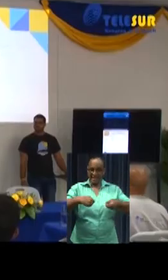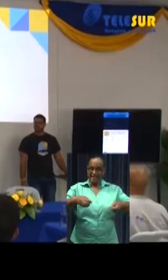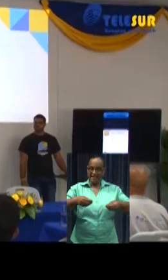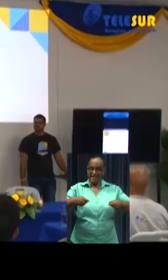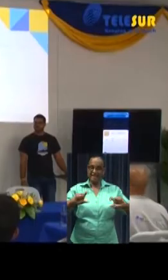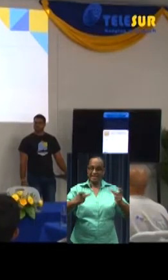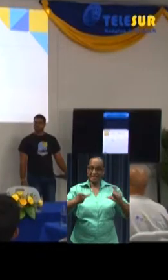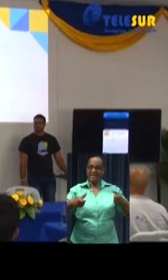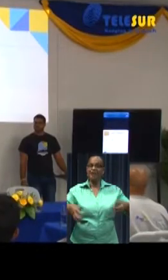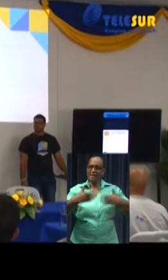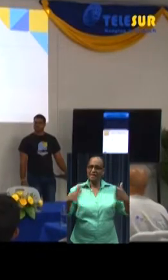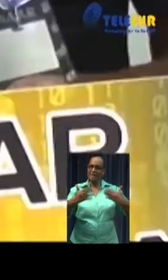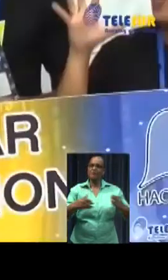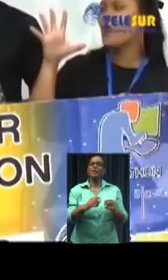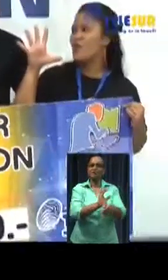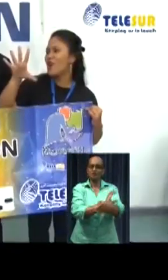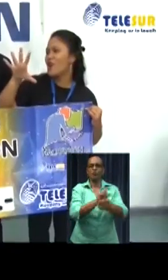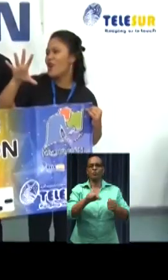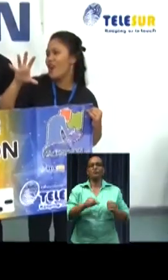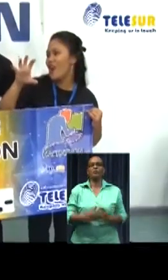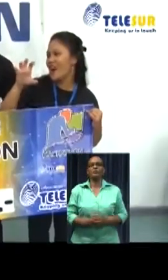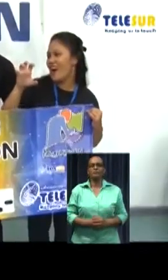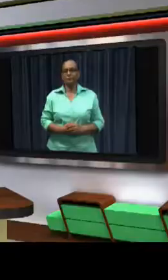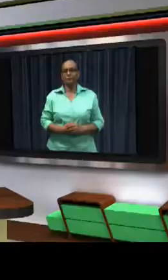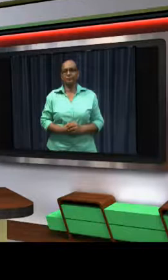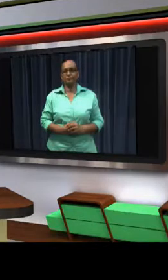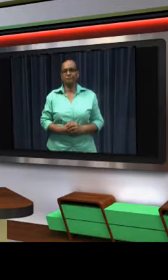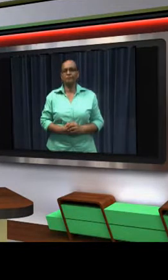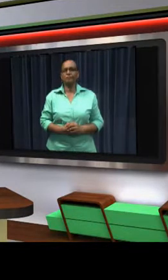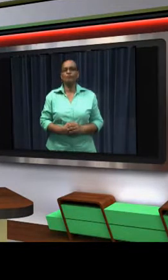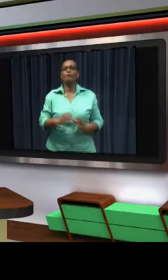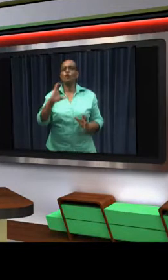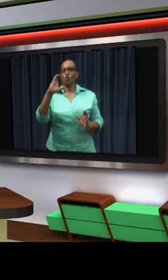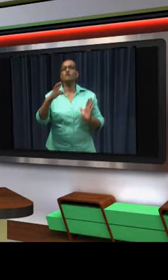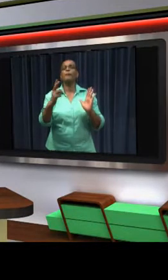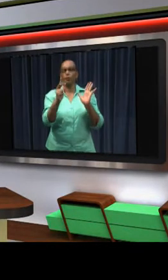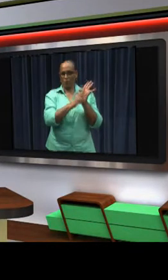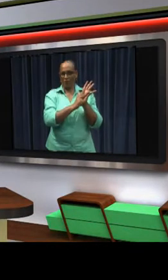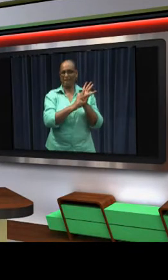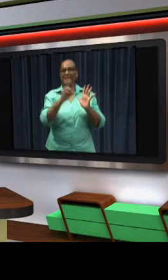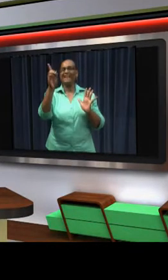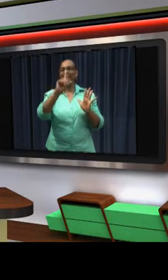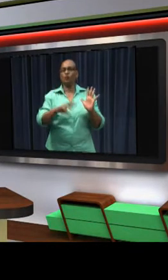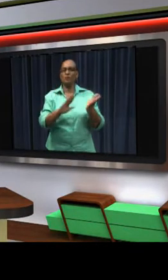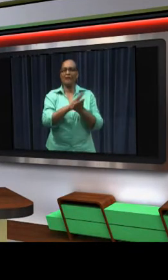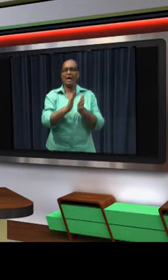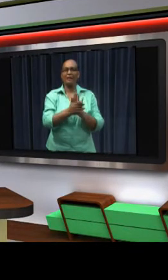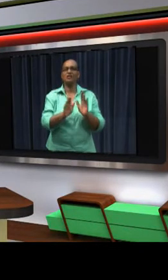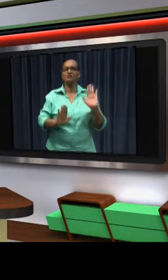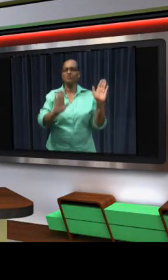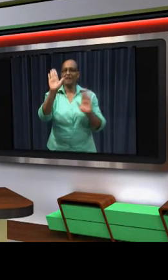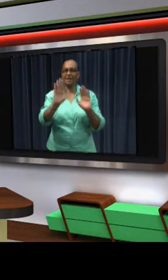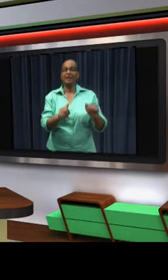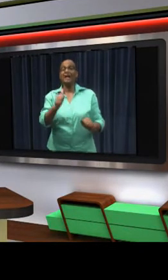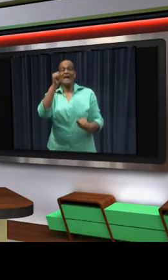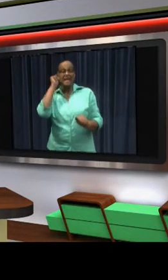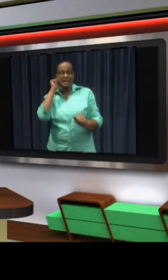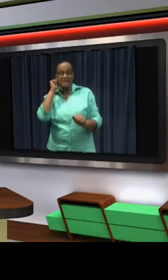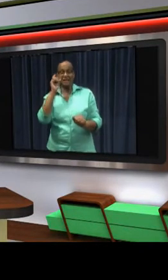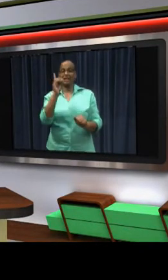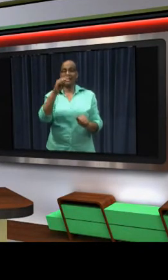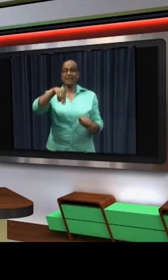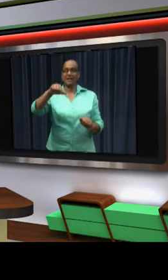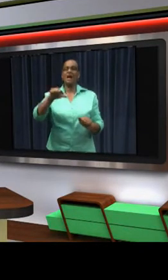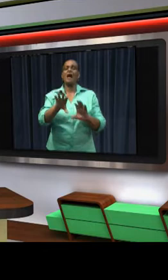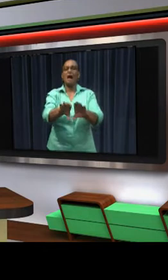year is gaming and gamification. The electronic trading bill was adopted yesterday in the National